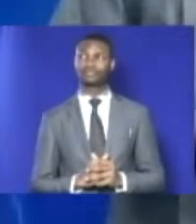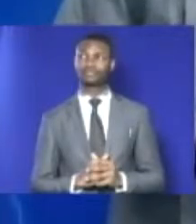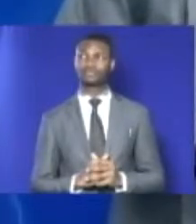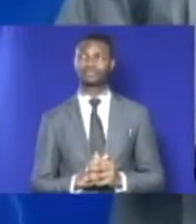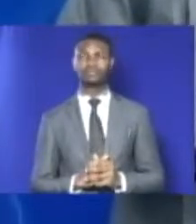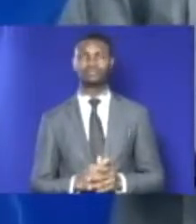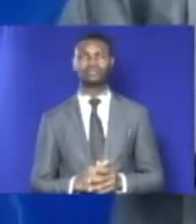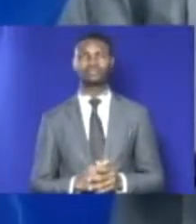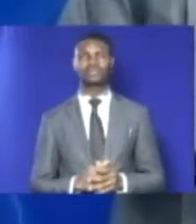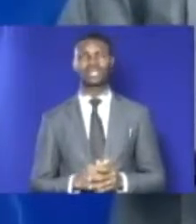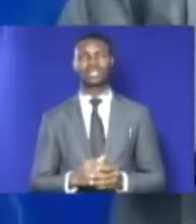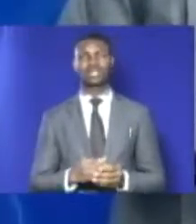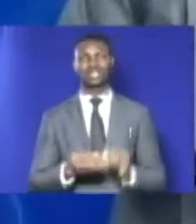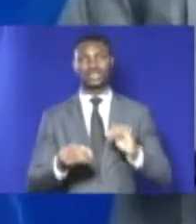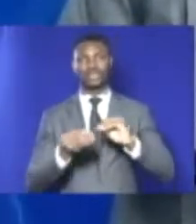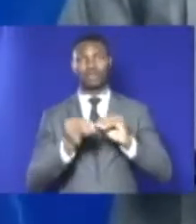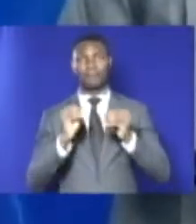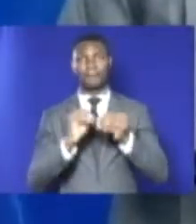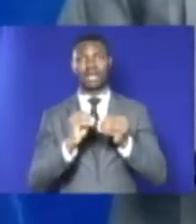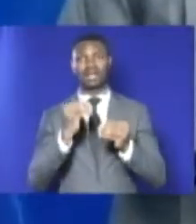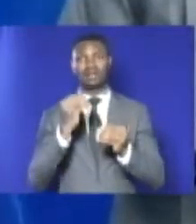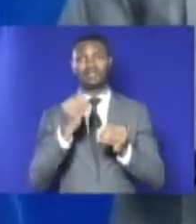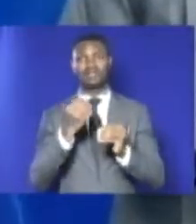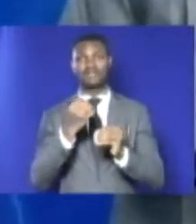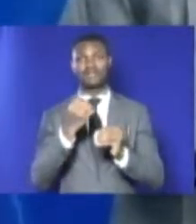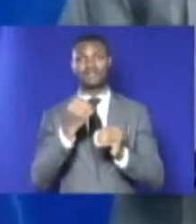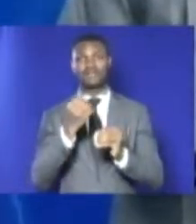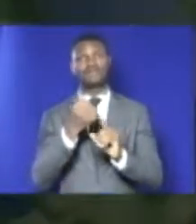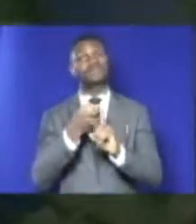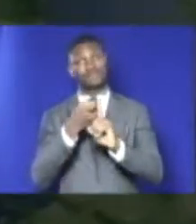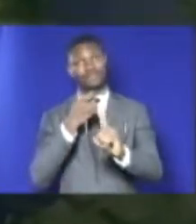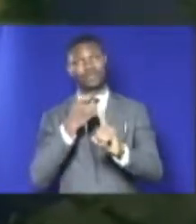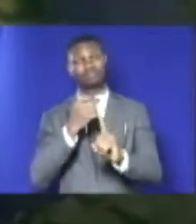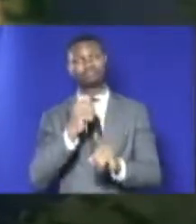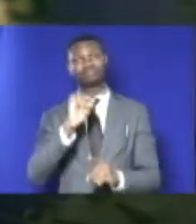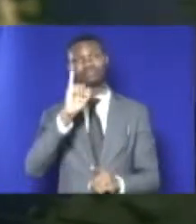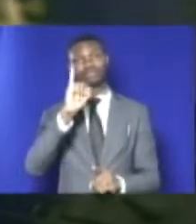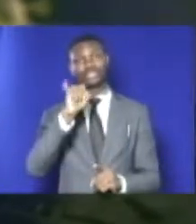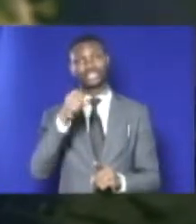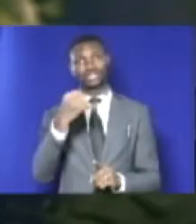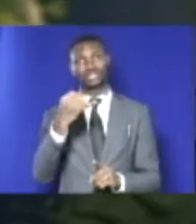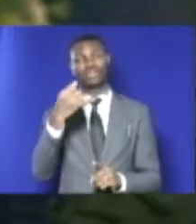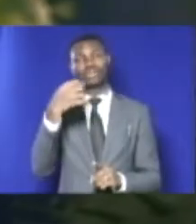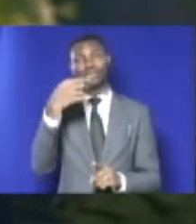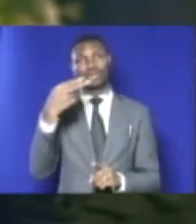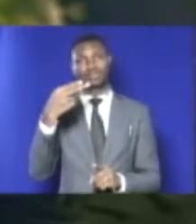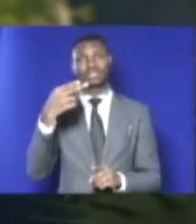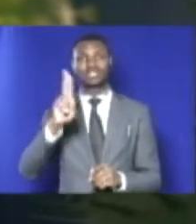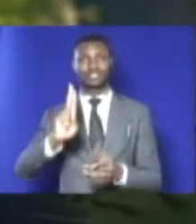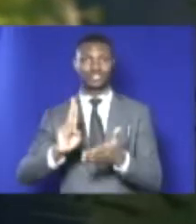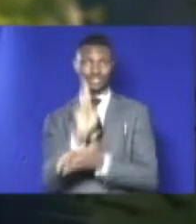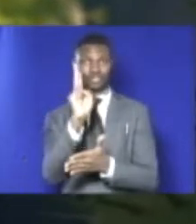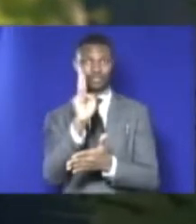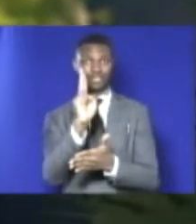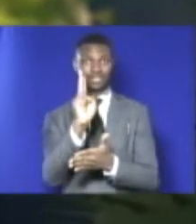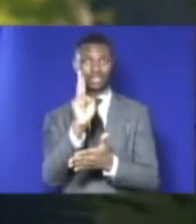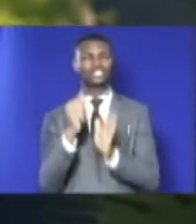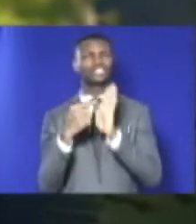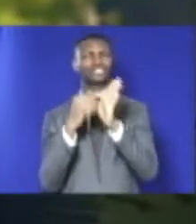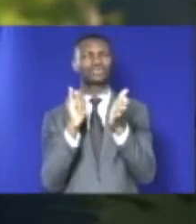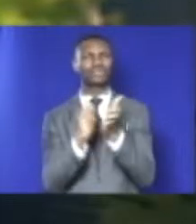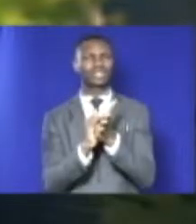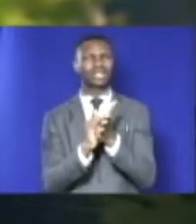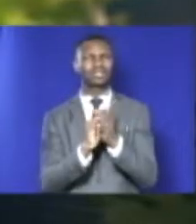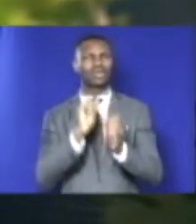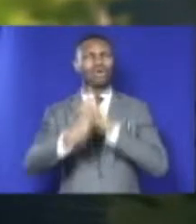Data from COVID-19 Resource Center of Johns Hopkins University show that the global coronavirus cases have now exceeded